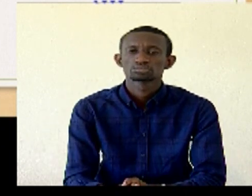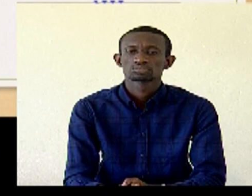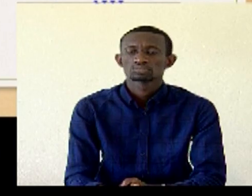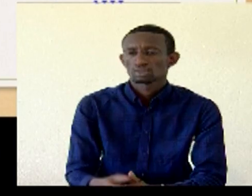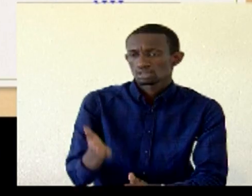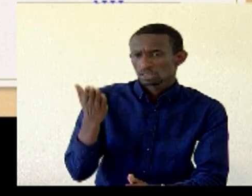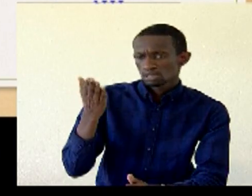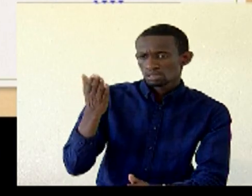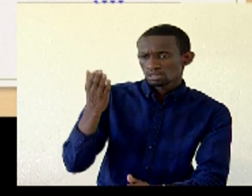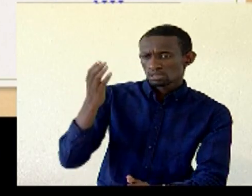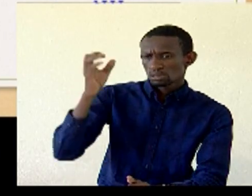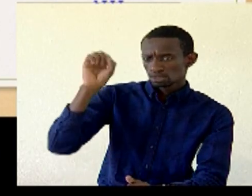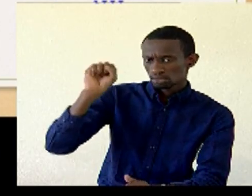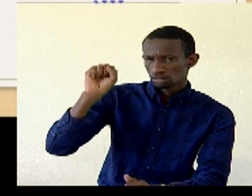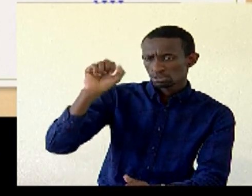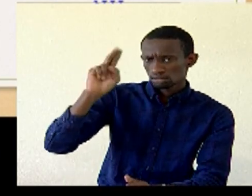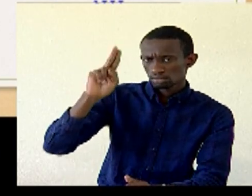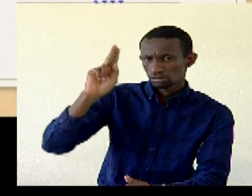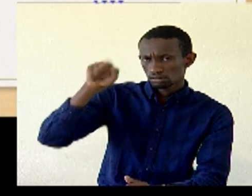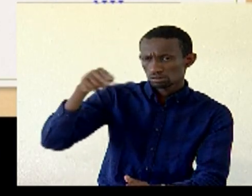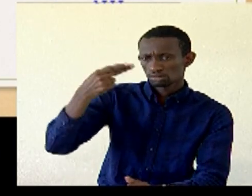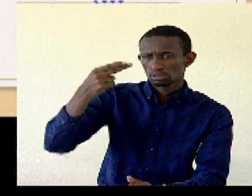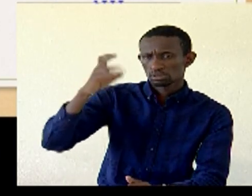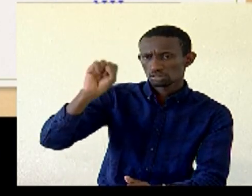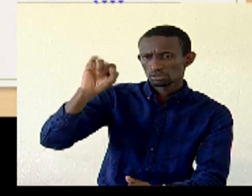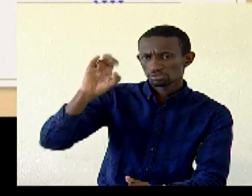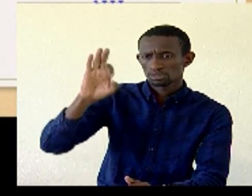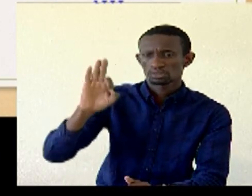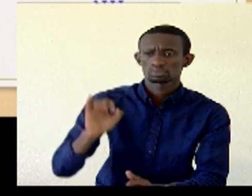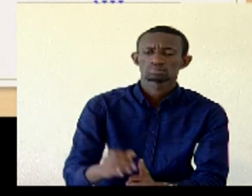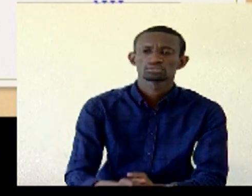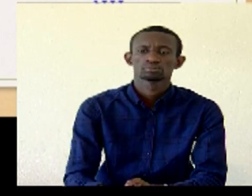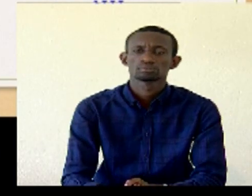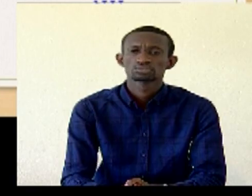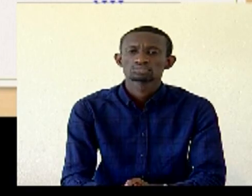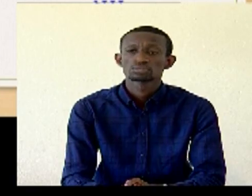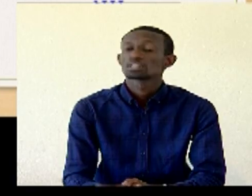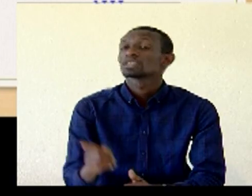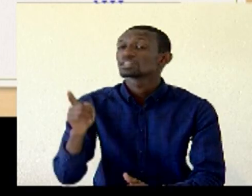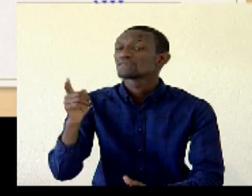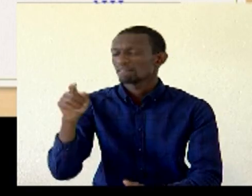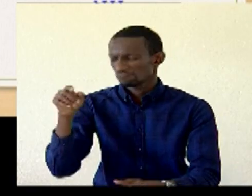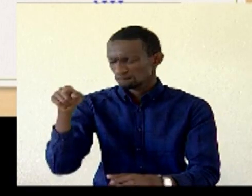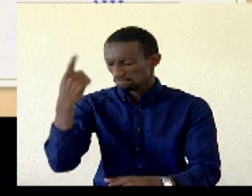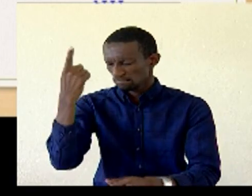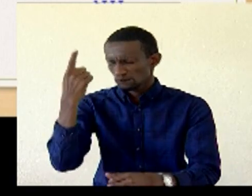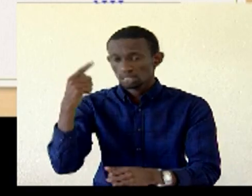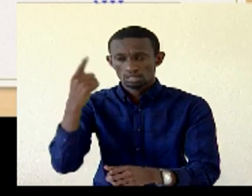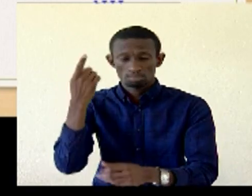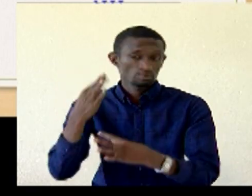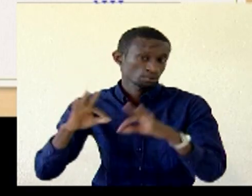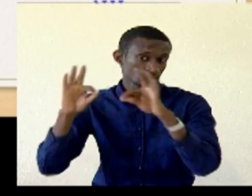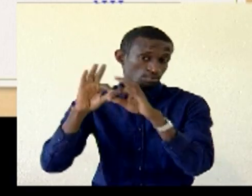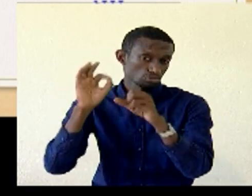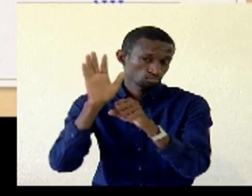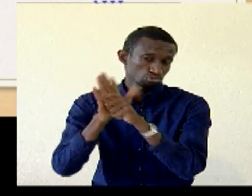suffix, the carboxylic acid, because of its higher priority of the functional group, will take